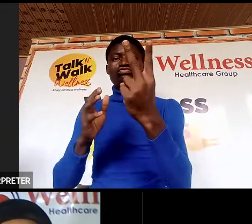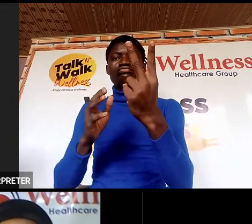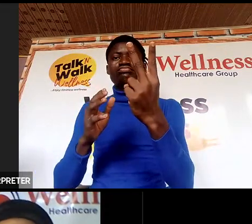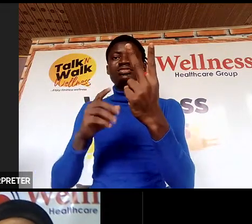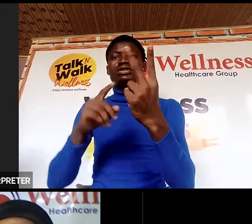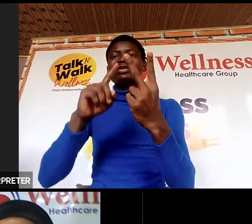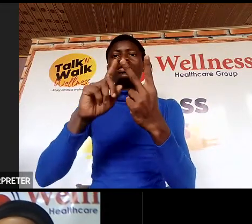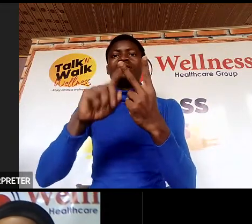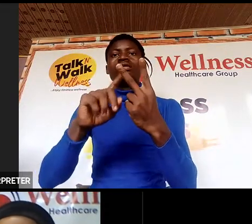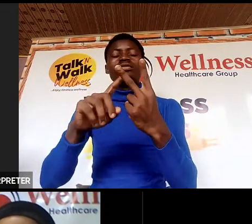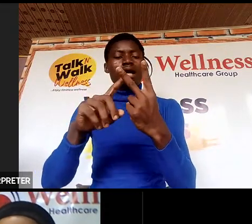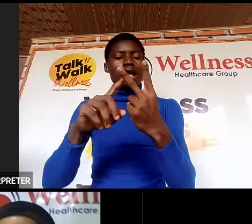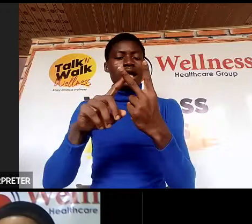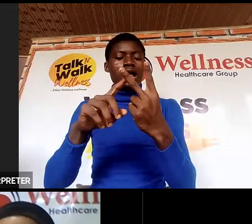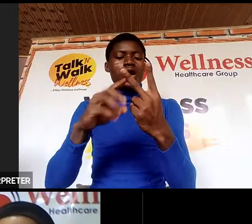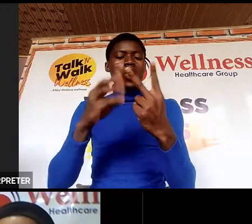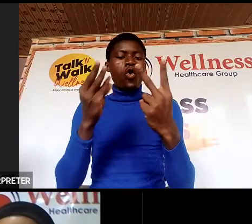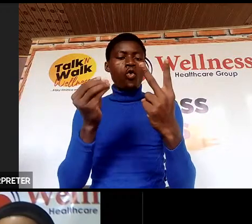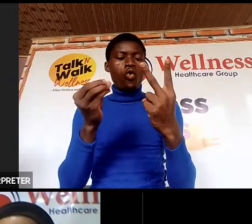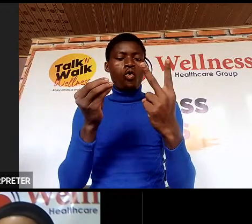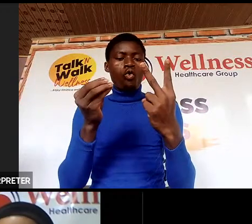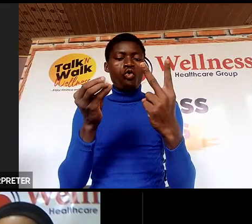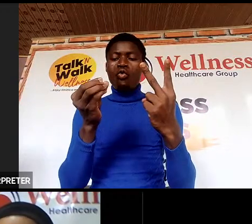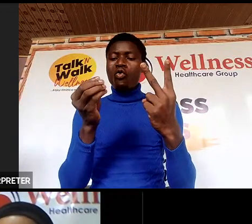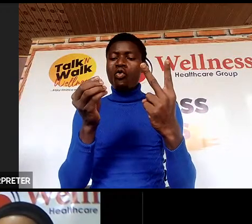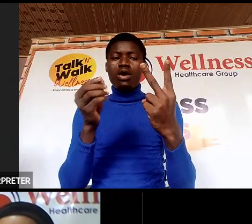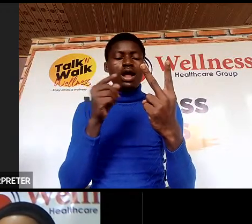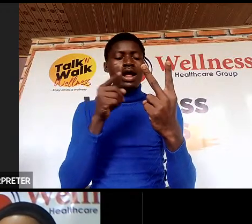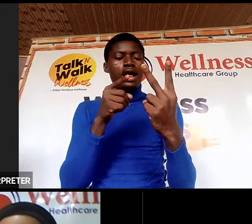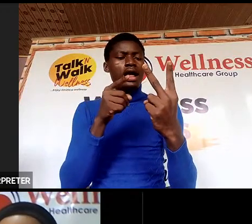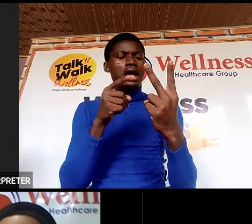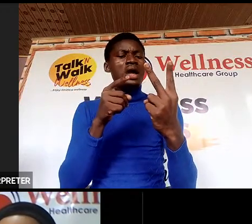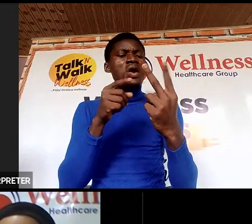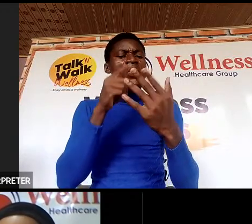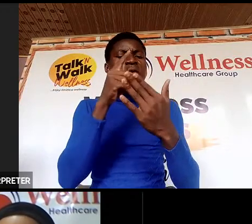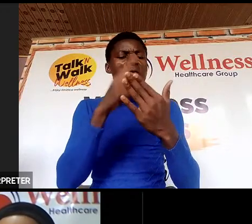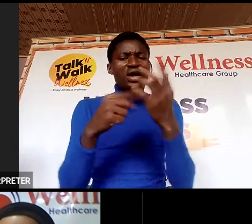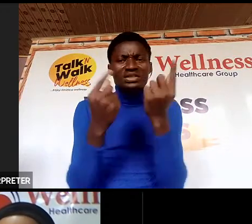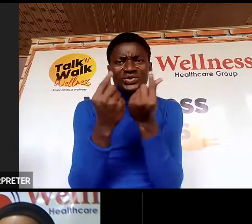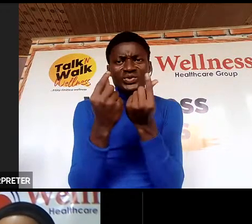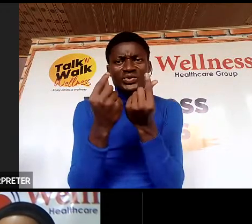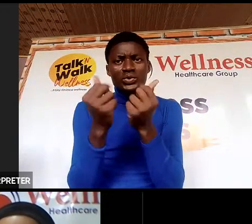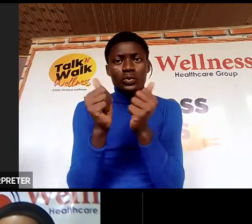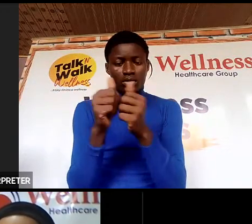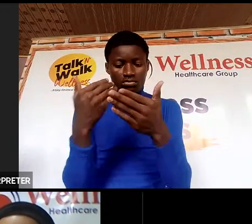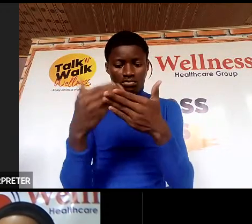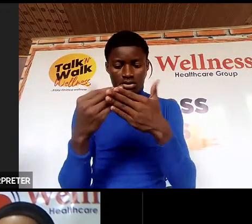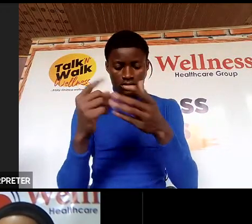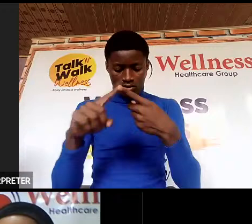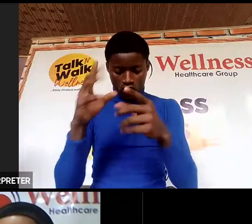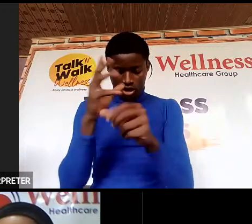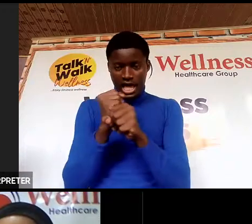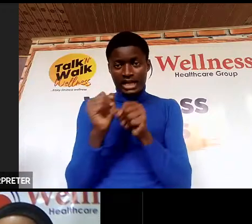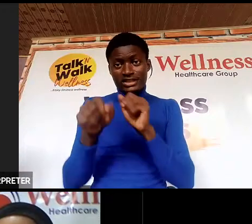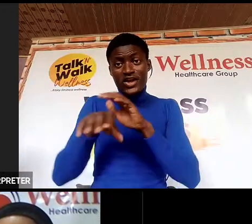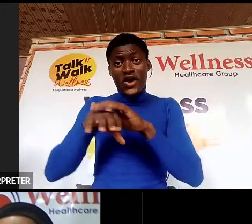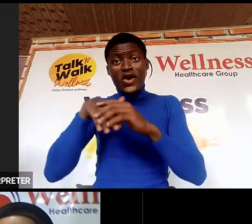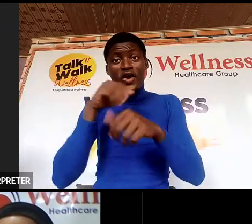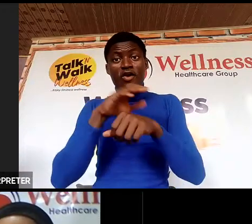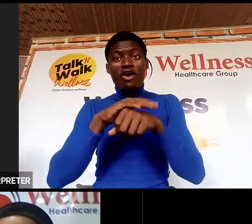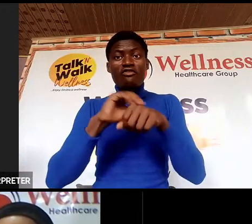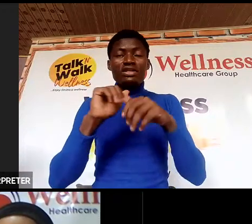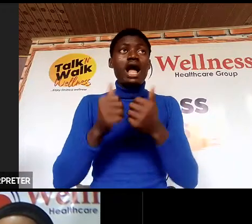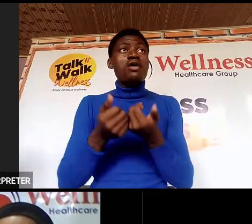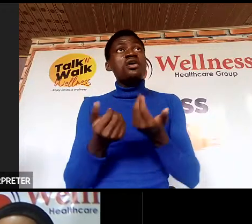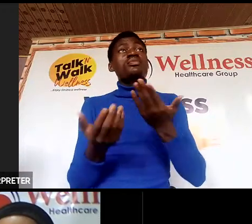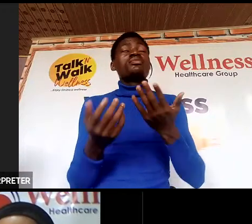comfort? If you are more the one that says, well, let me take a big risk, make a lot of money, and then see where it takes me, go ahead.